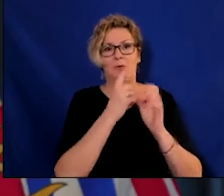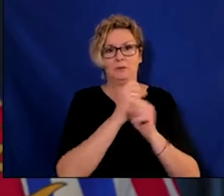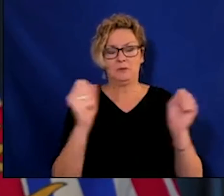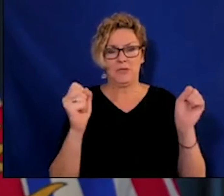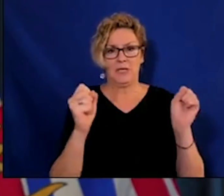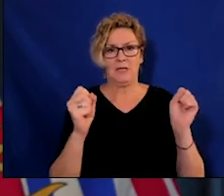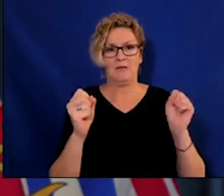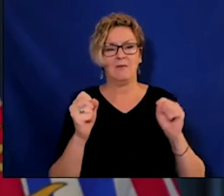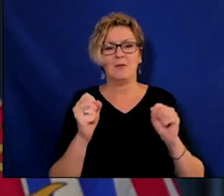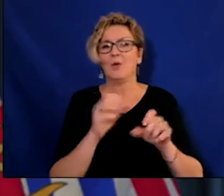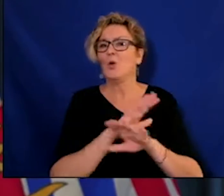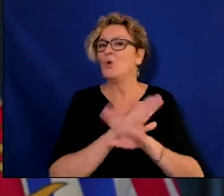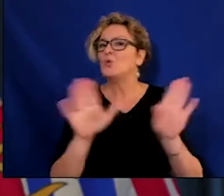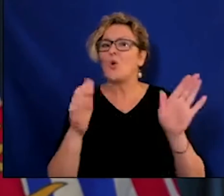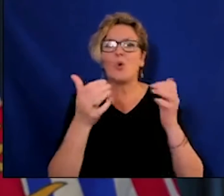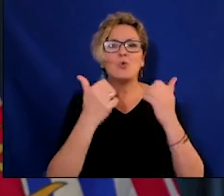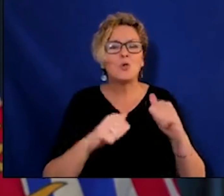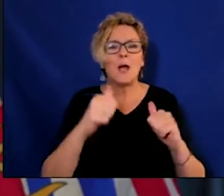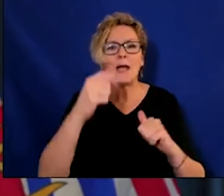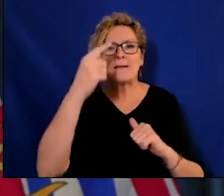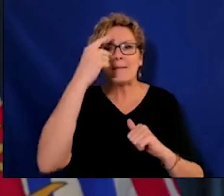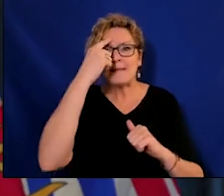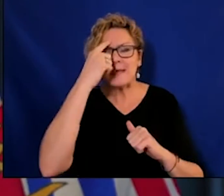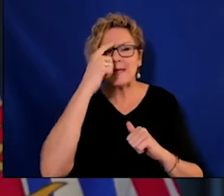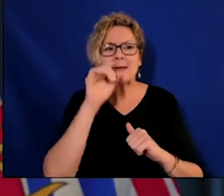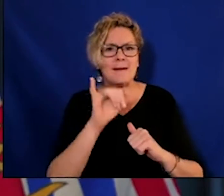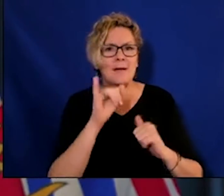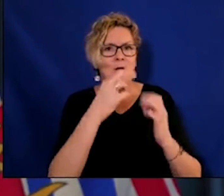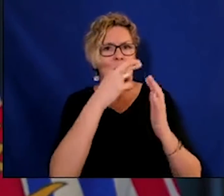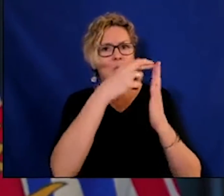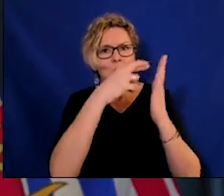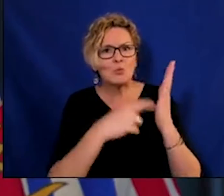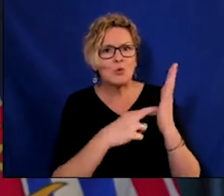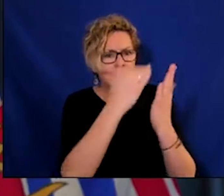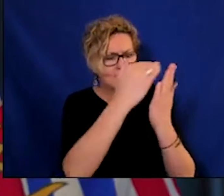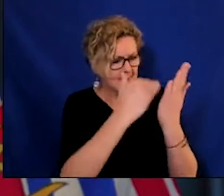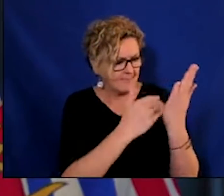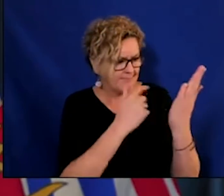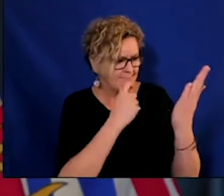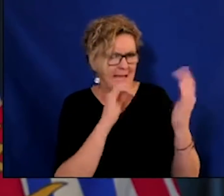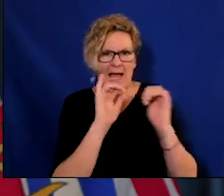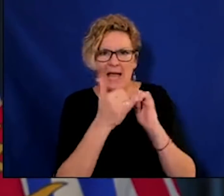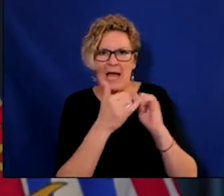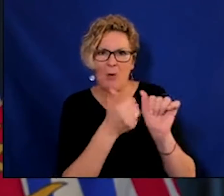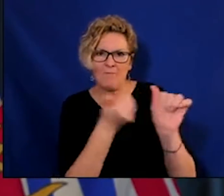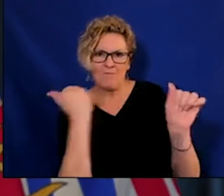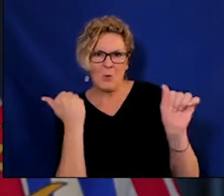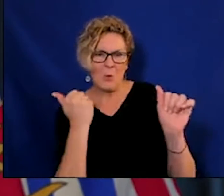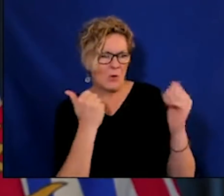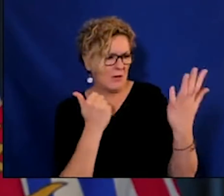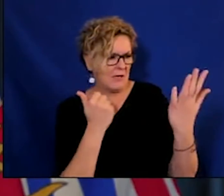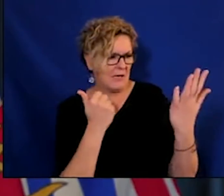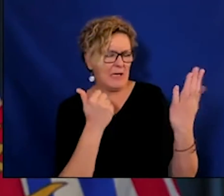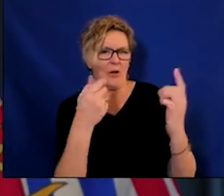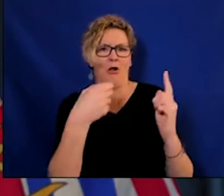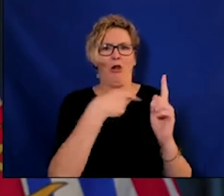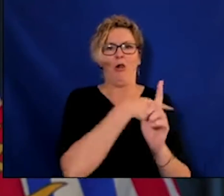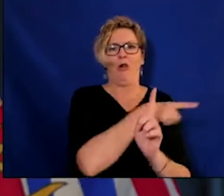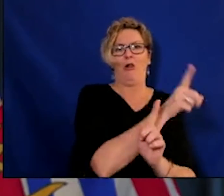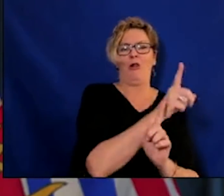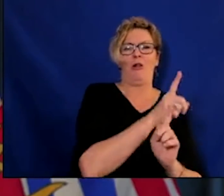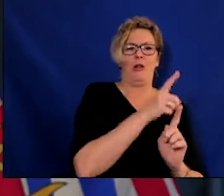where the gaps are, where the shortcuts are, is there a workaround, is there a way I can get around this order? Simply